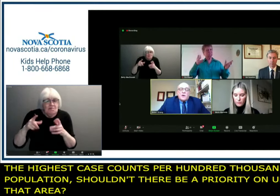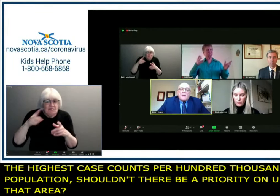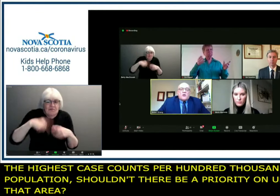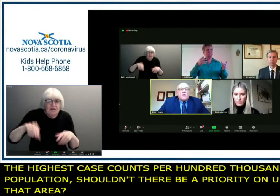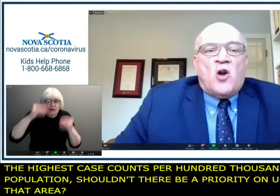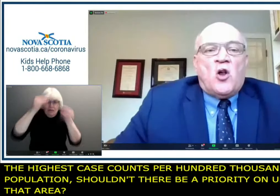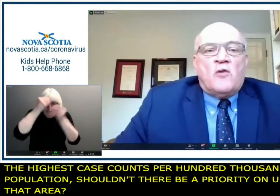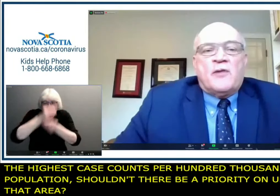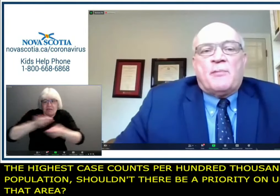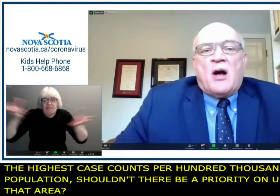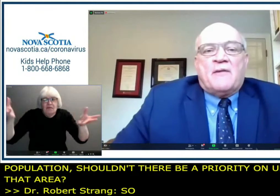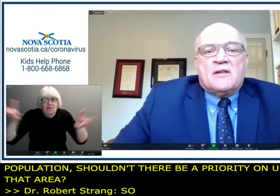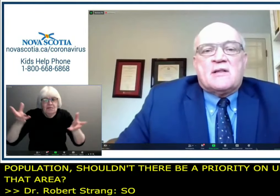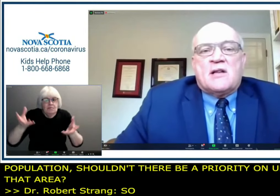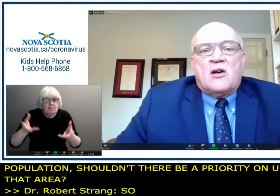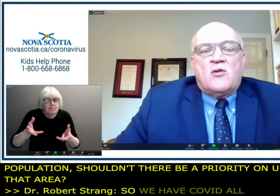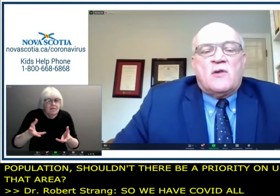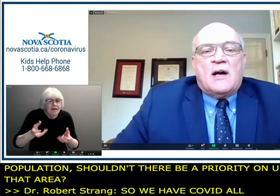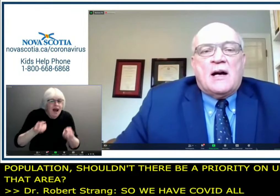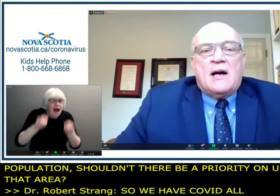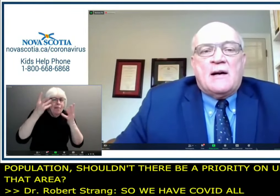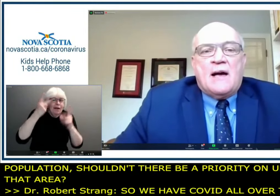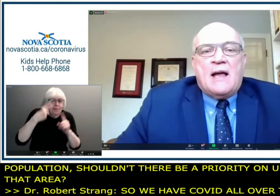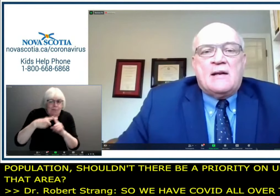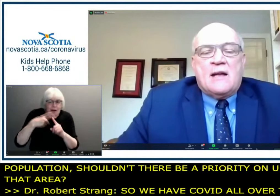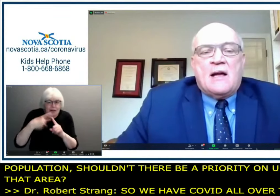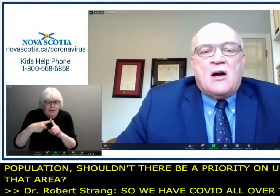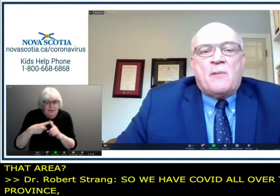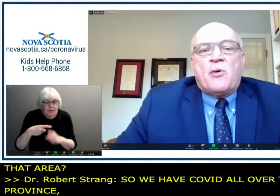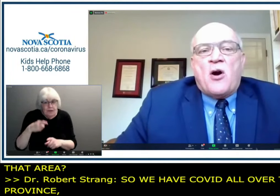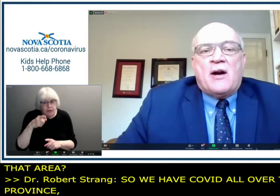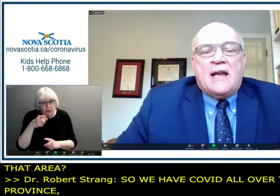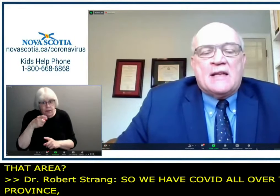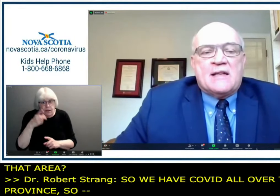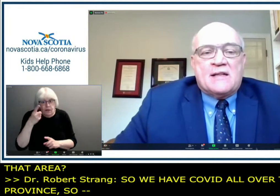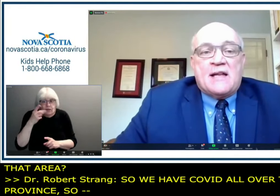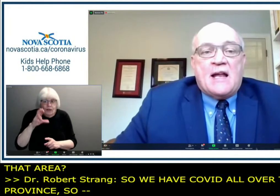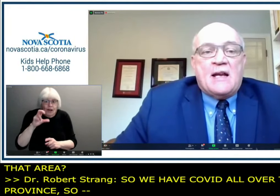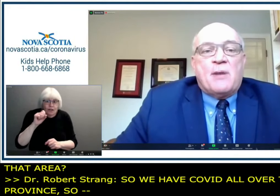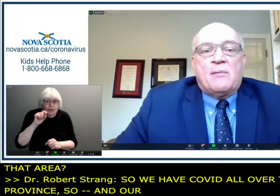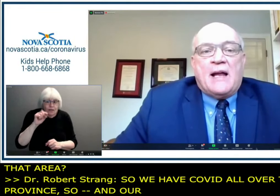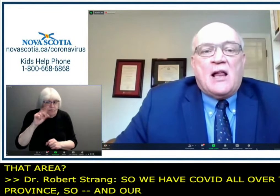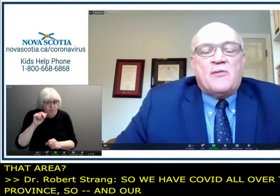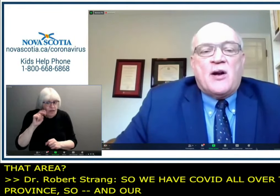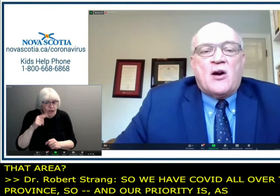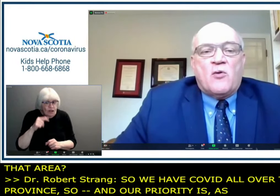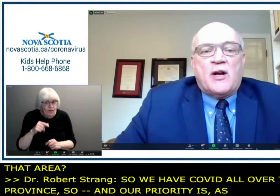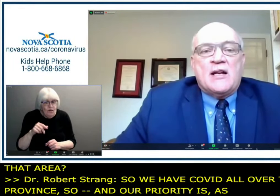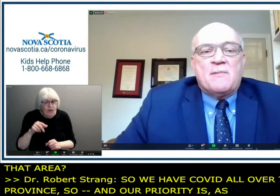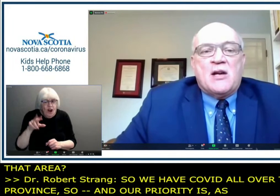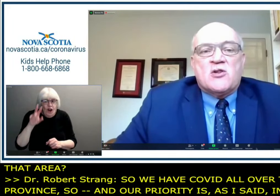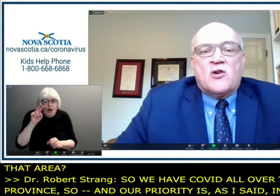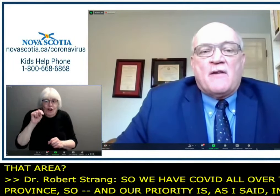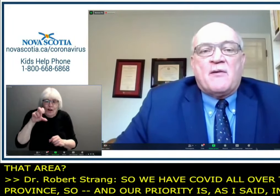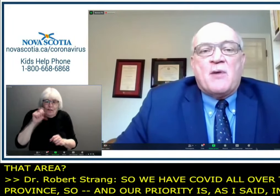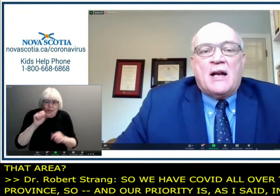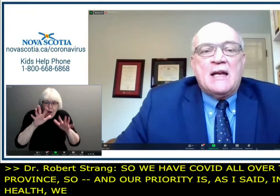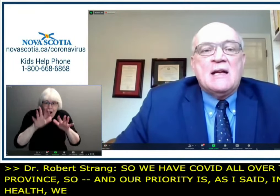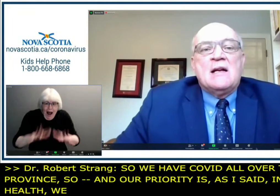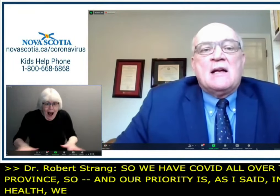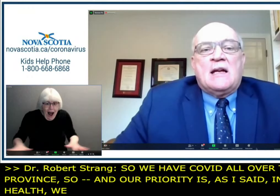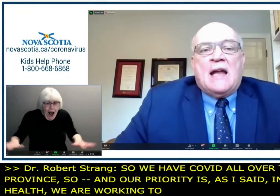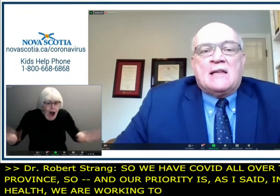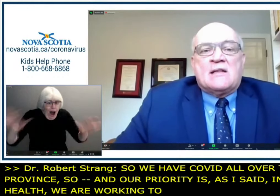So we have COVID all over the province. So, our priority is, as I said, in public health, we are working to make sure